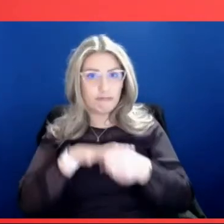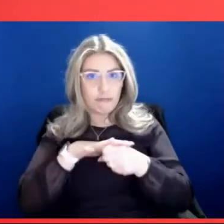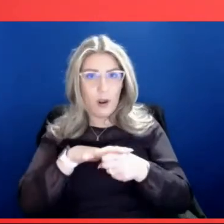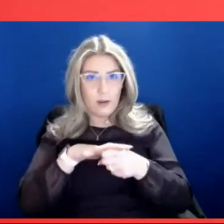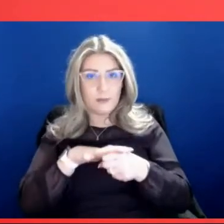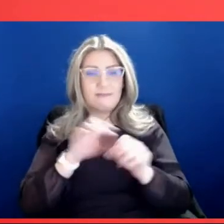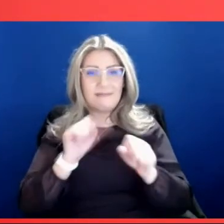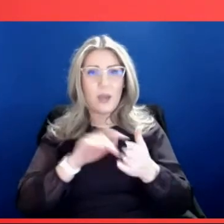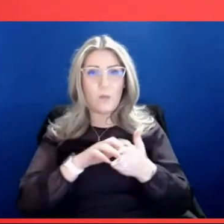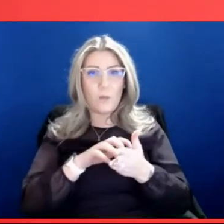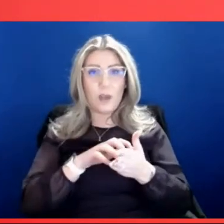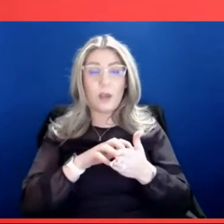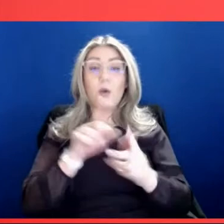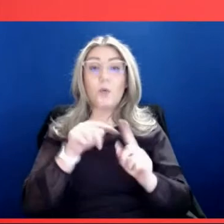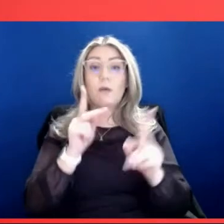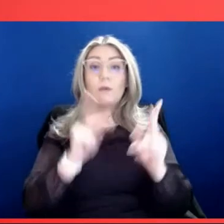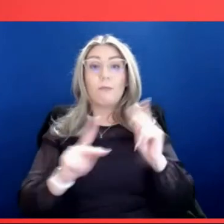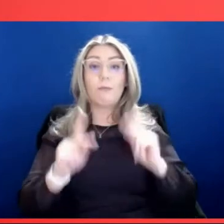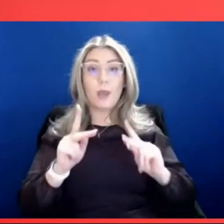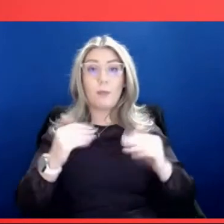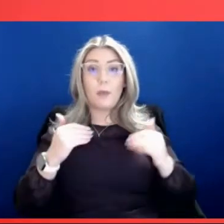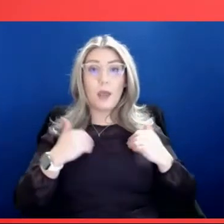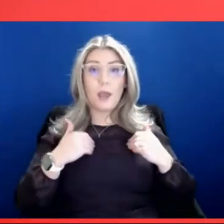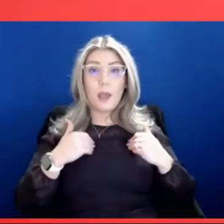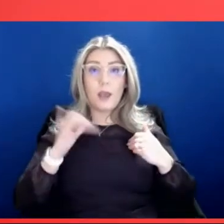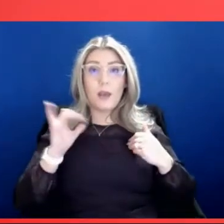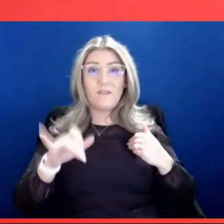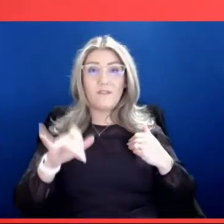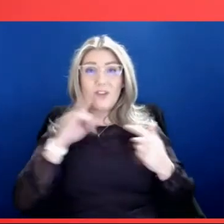when people have had this ejection fraction reduction,